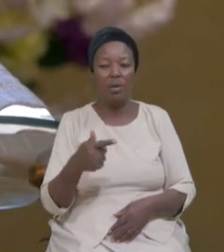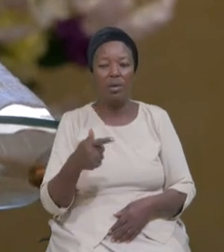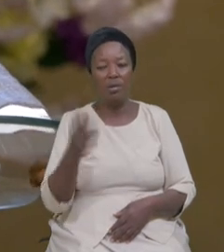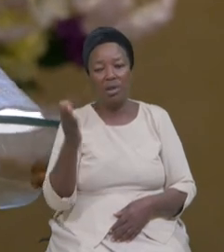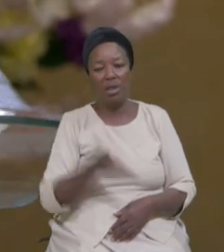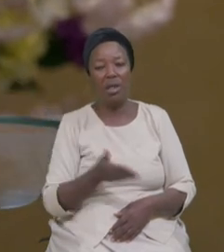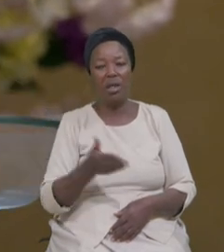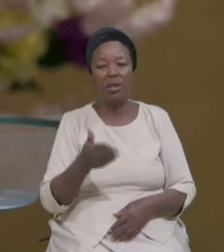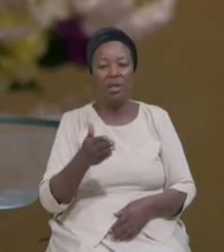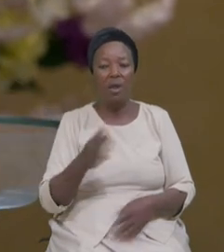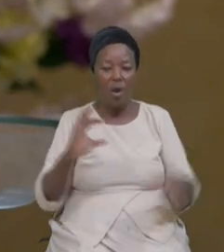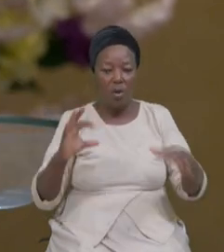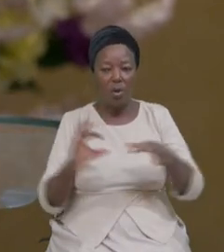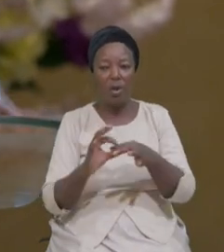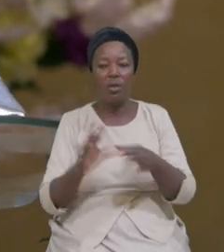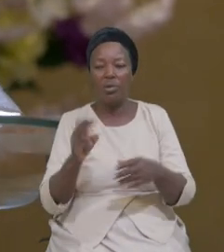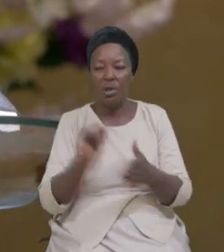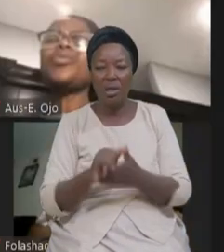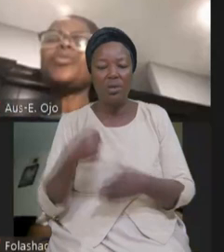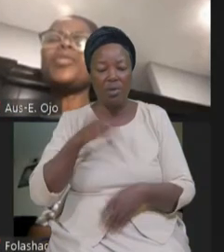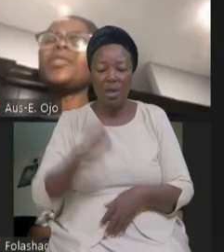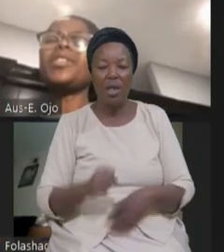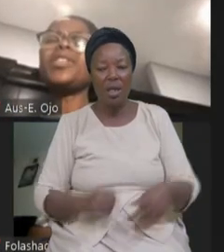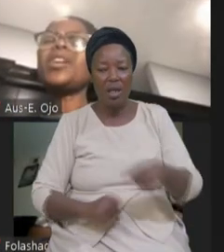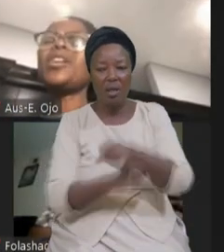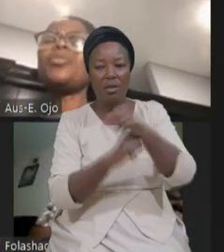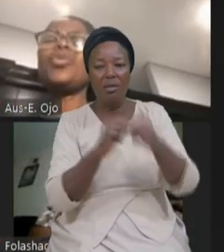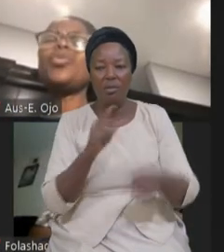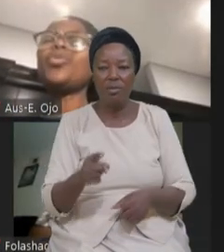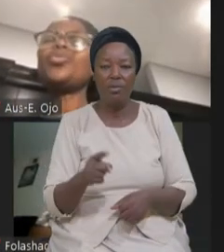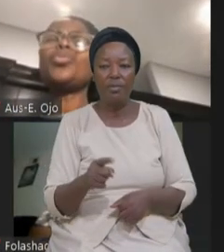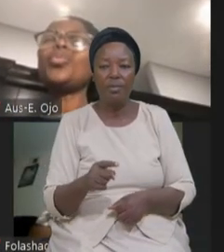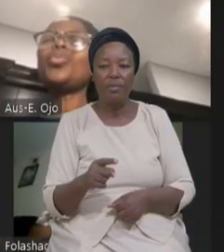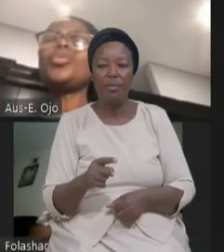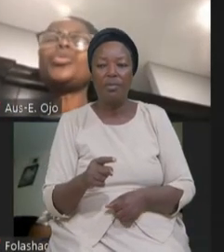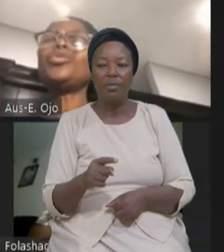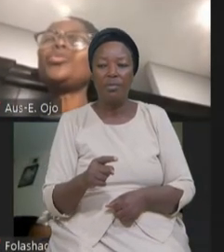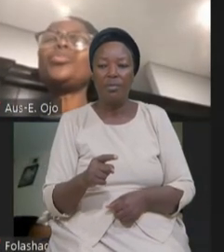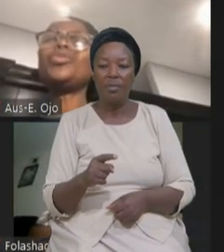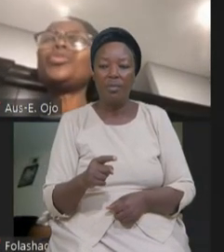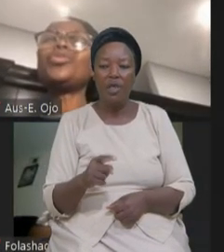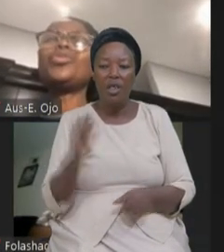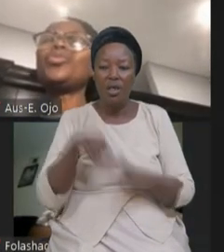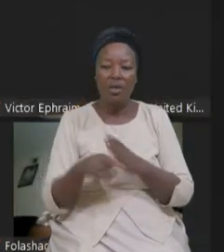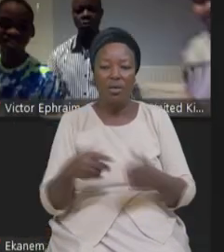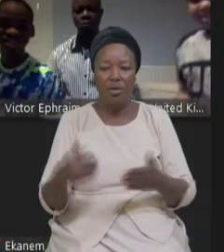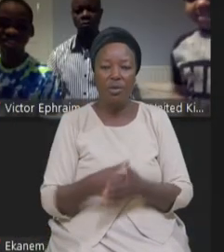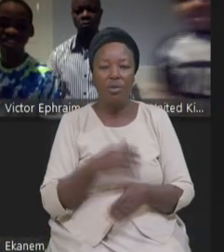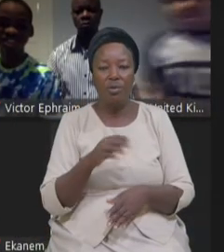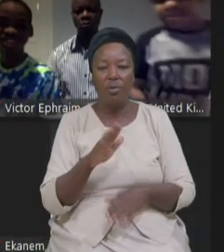so we can assist you further in your new work with Christ.